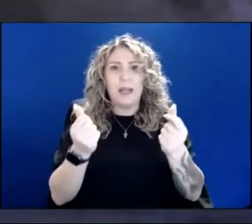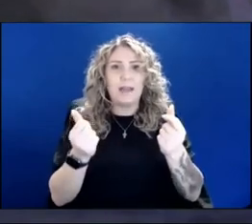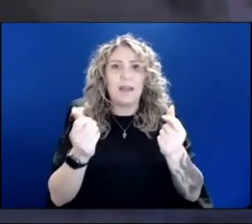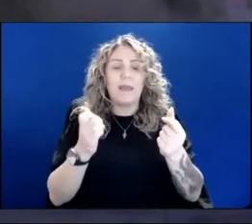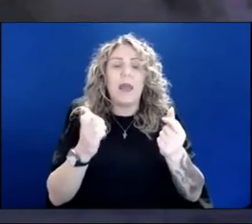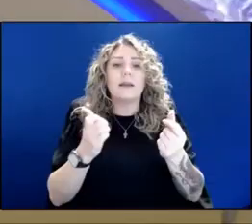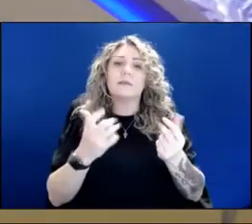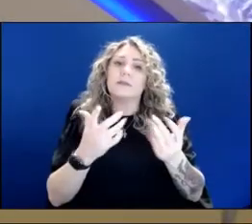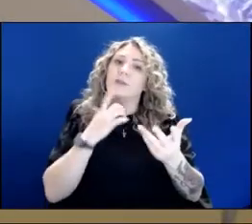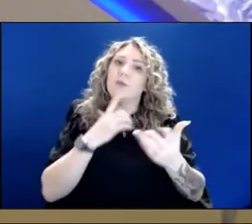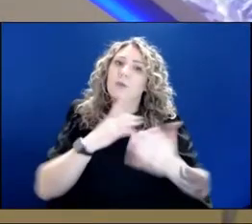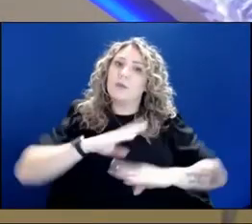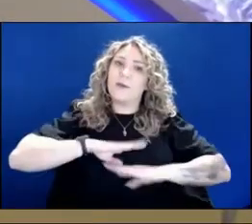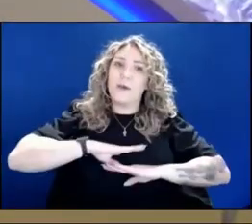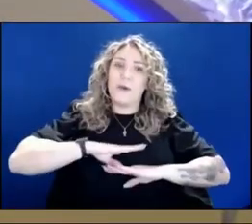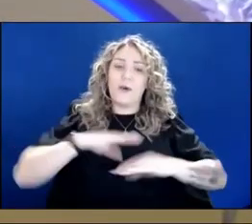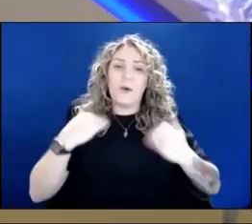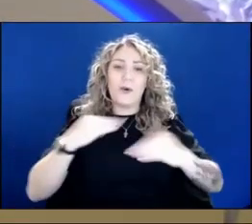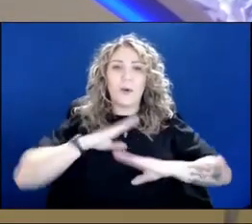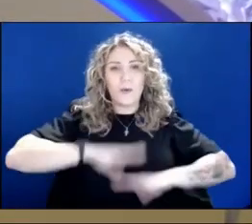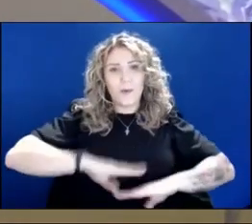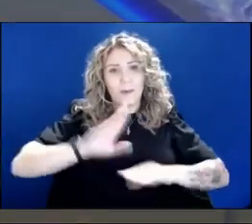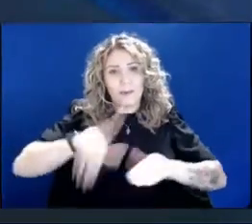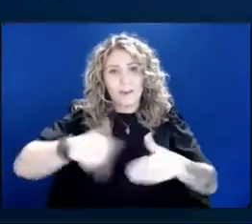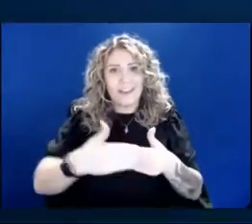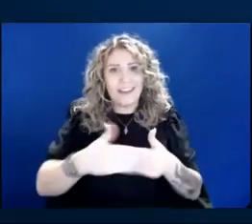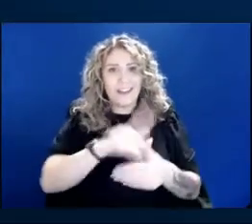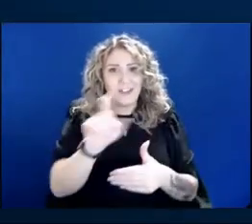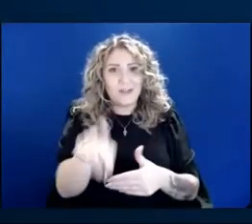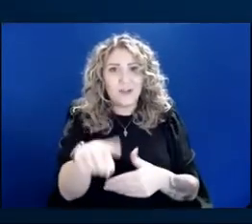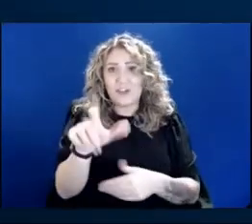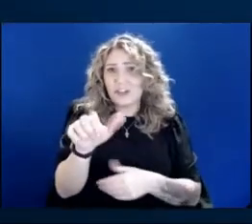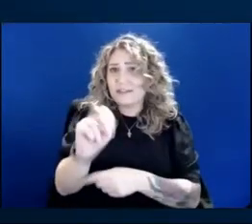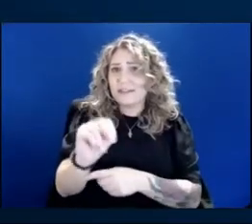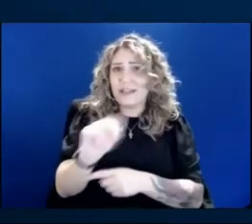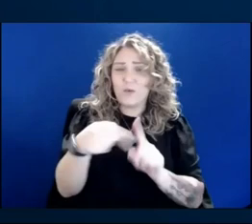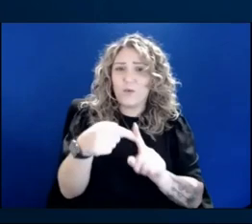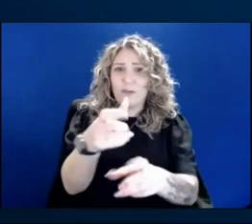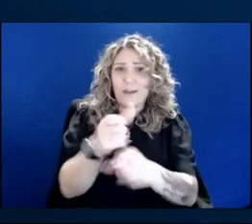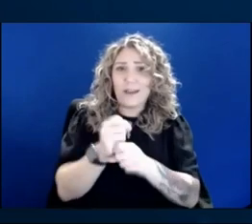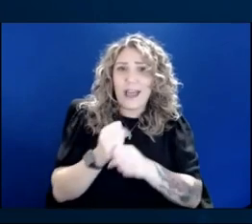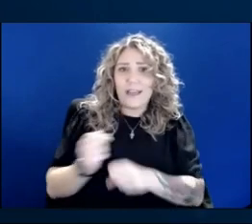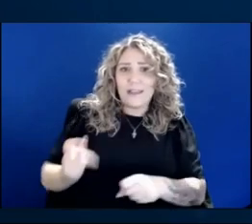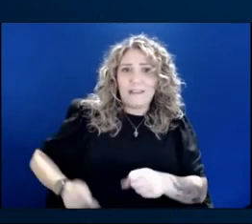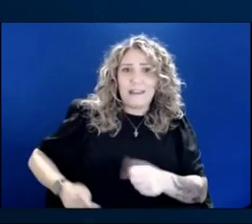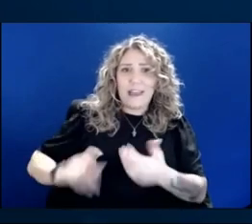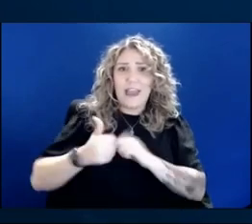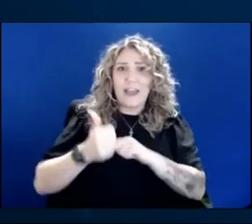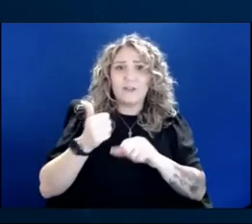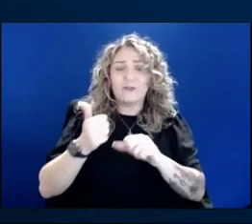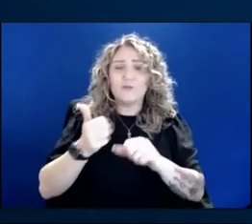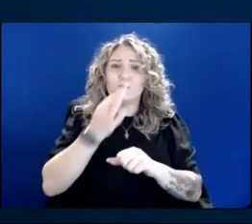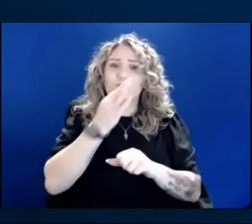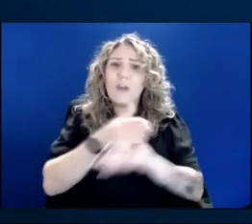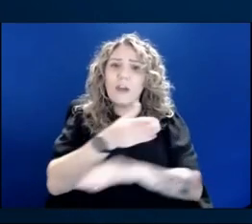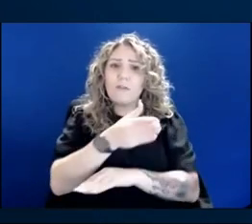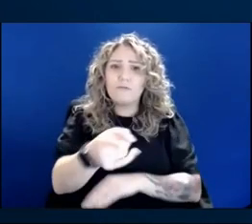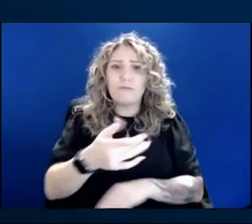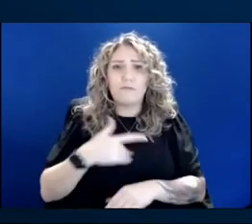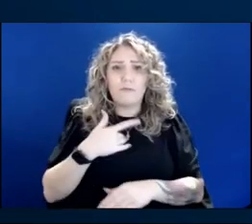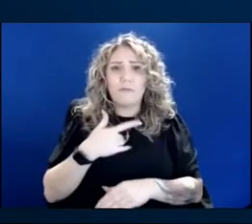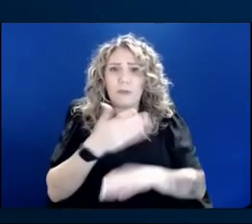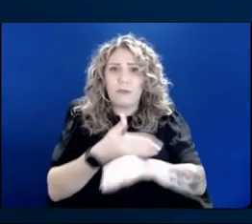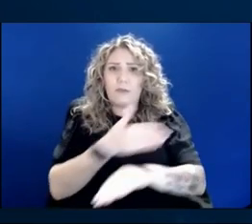bet. And that leads me to my next question, because Dan, once you received your kidney, how soon after did you start feeling better? Because I know, Dr. Schmitt, we say